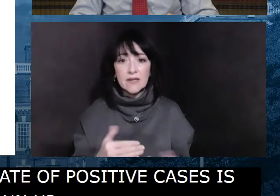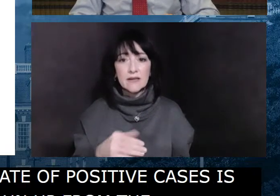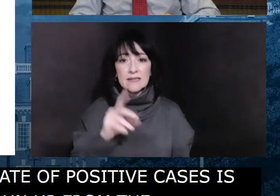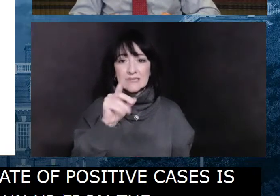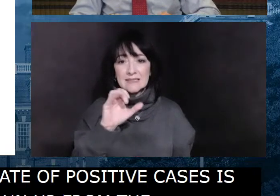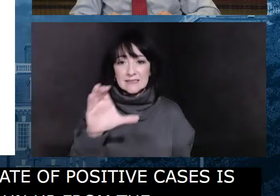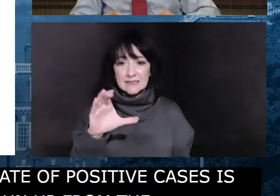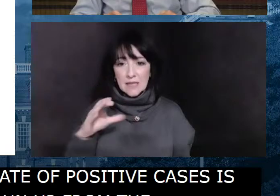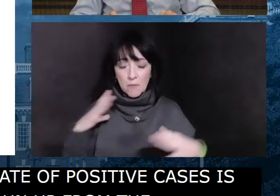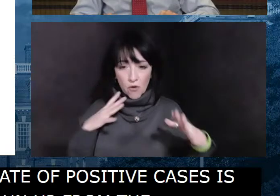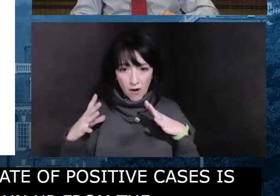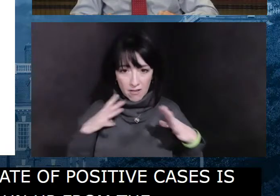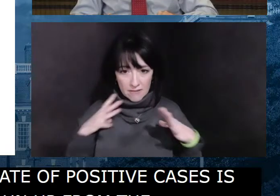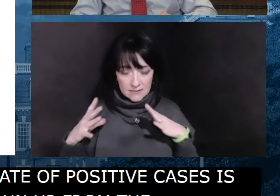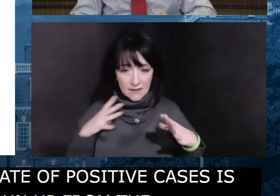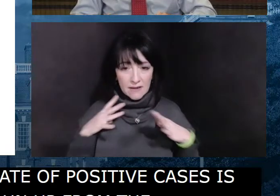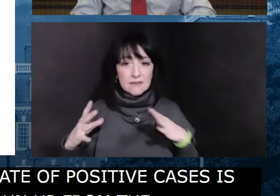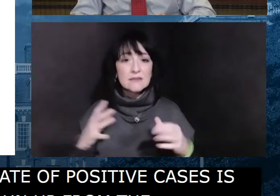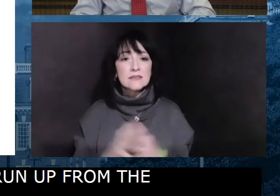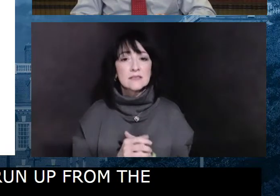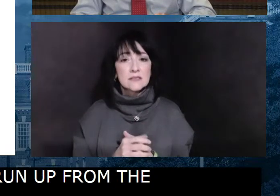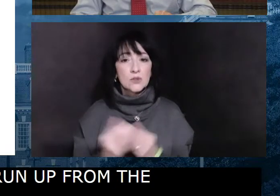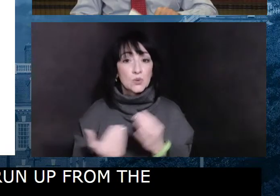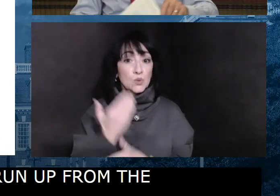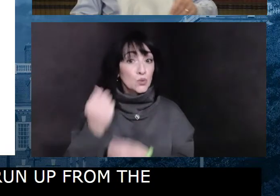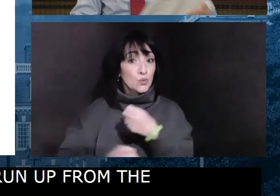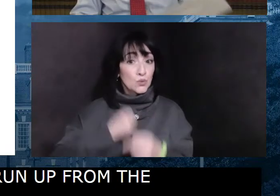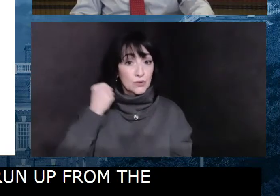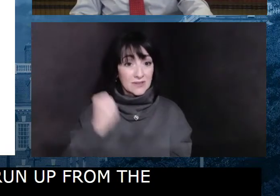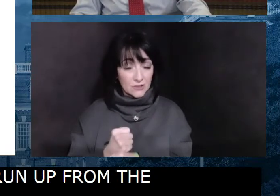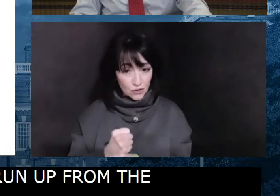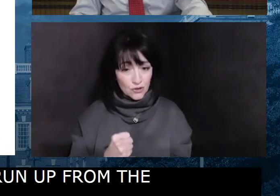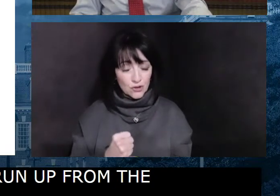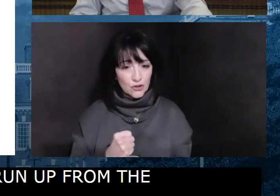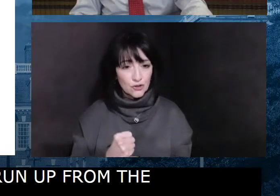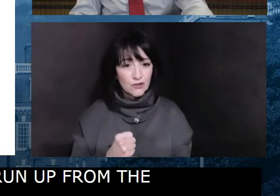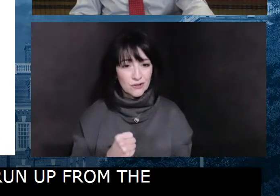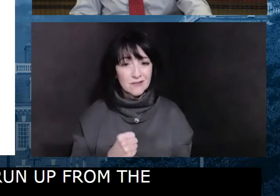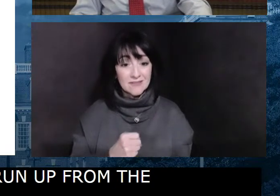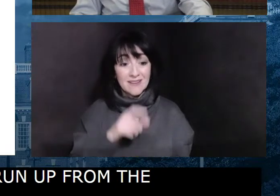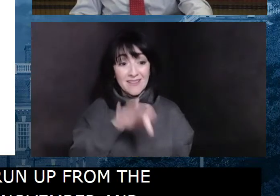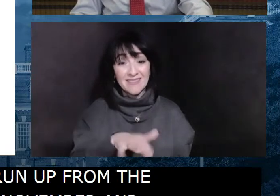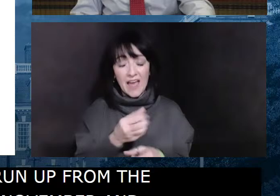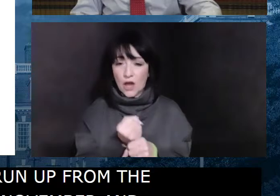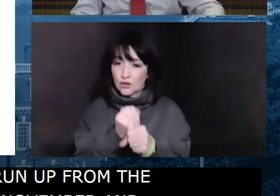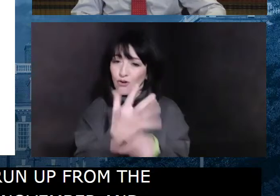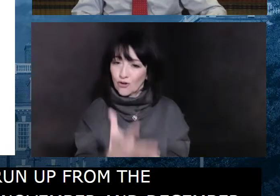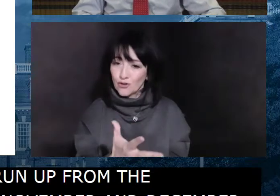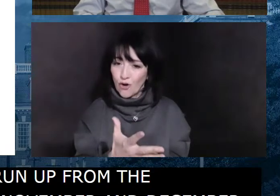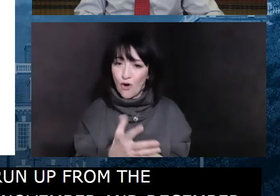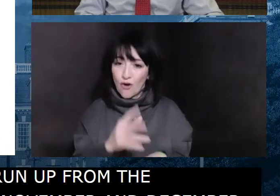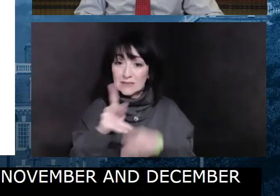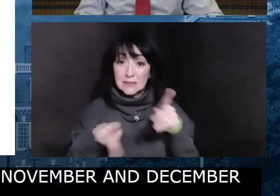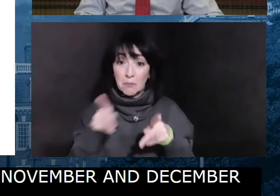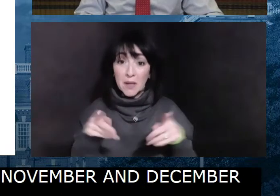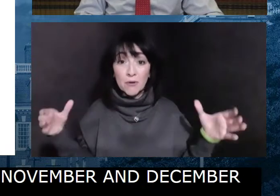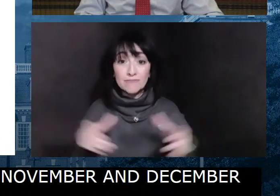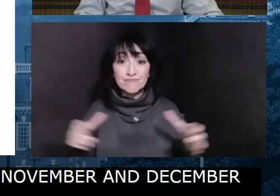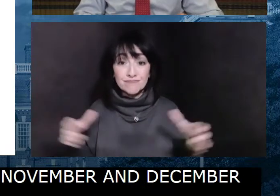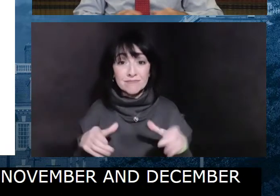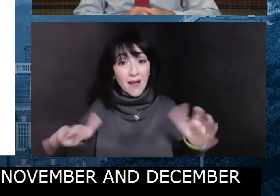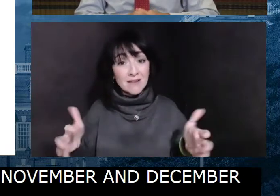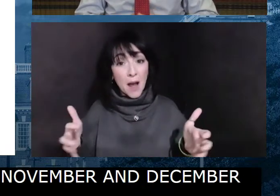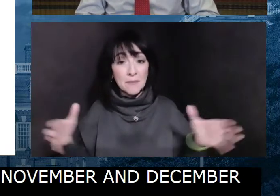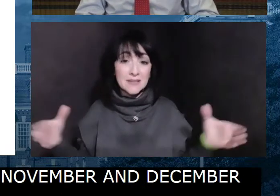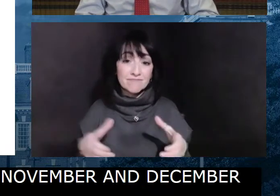December holidays into the new year, and now flattening off and heading in a positive direction.